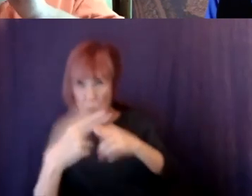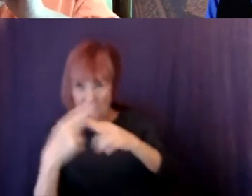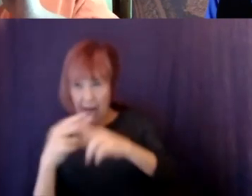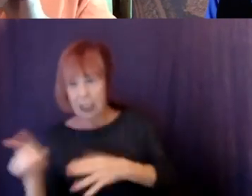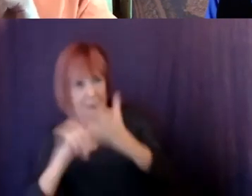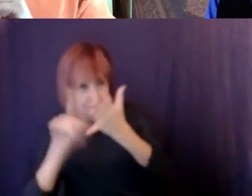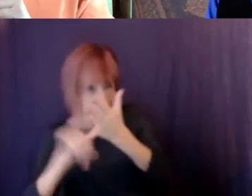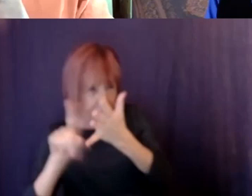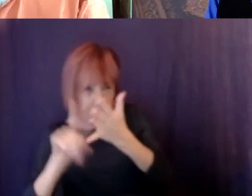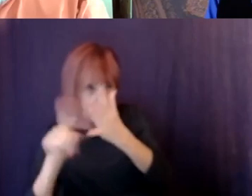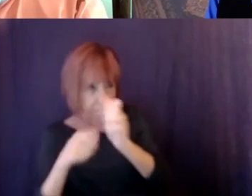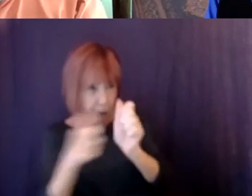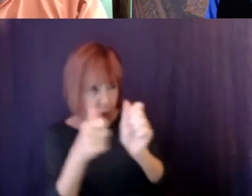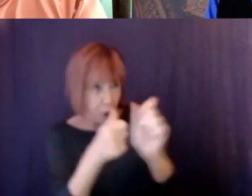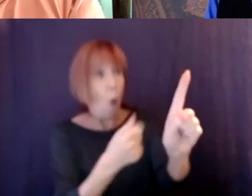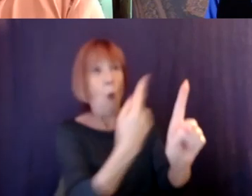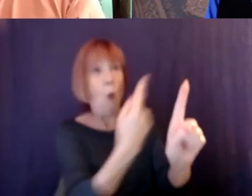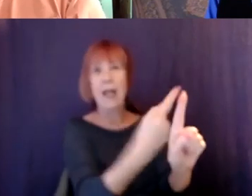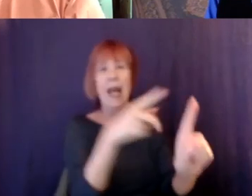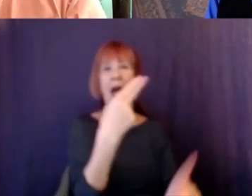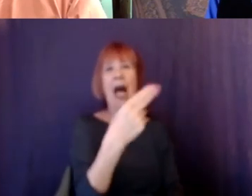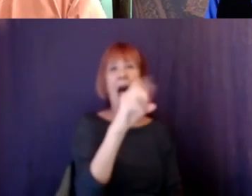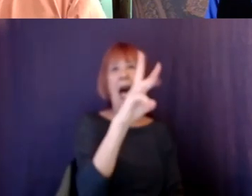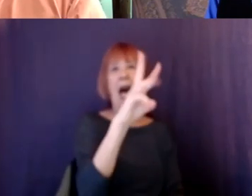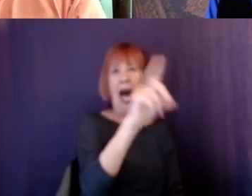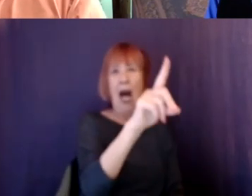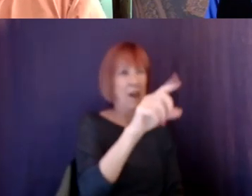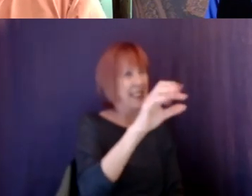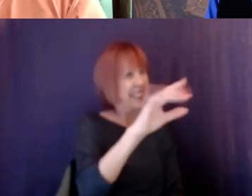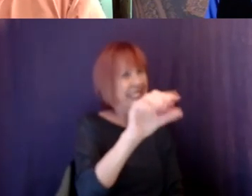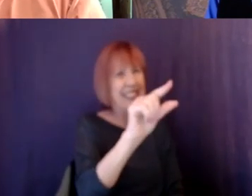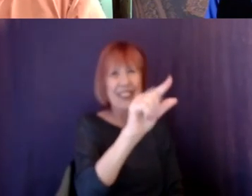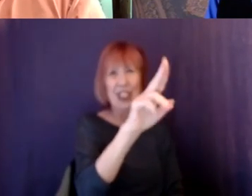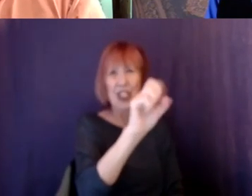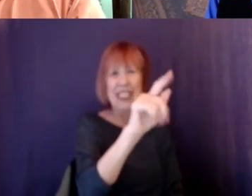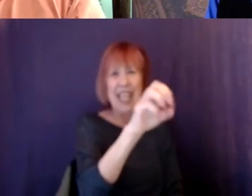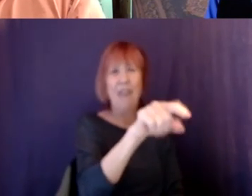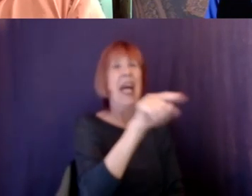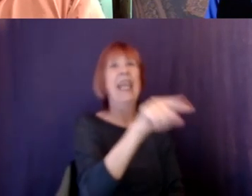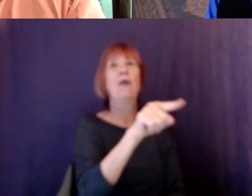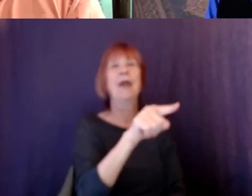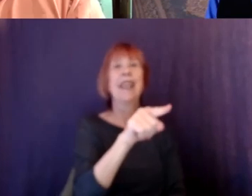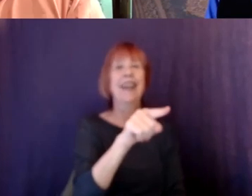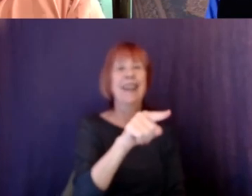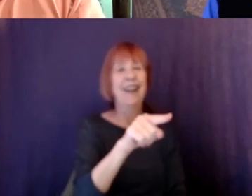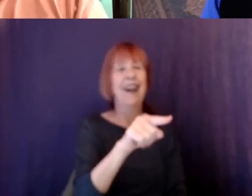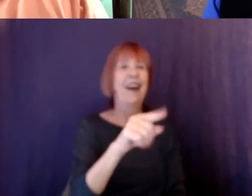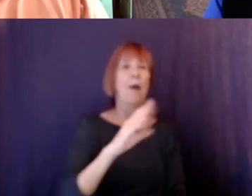she tracked down one of them, Howard Gutstadt, as being a board member at a anarchist bookstore in San